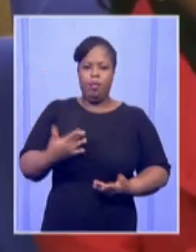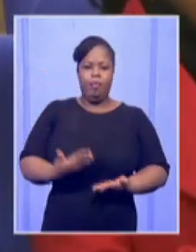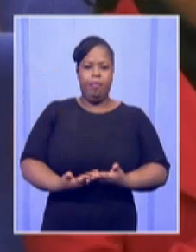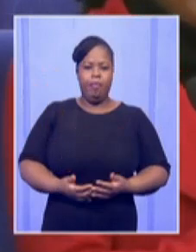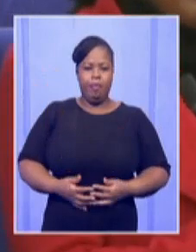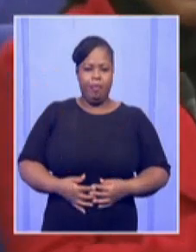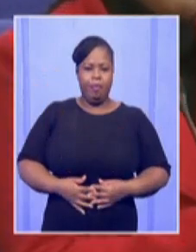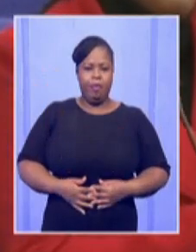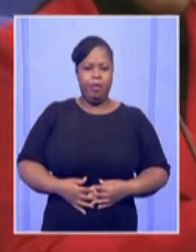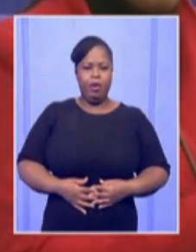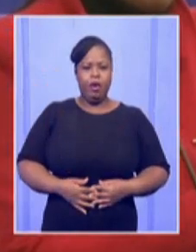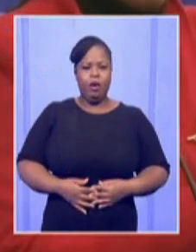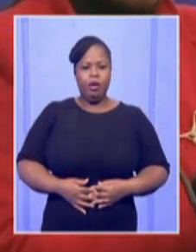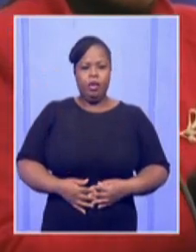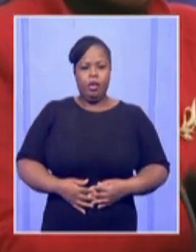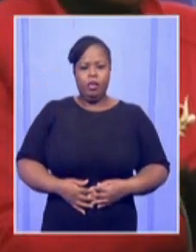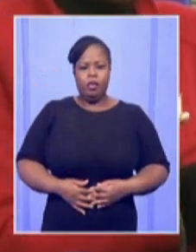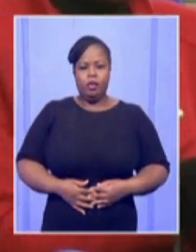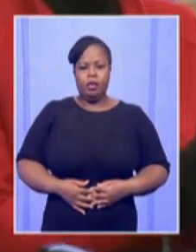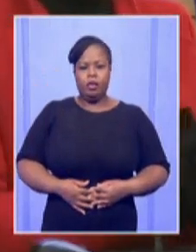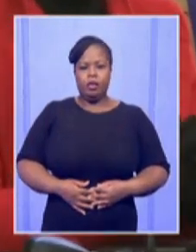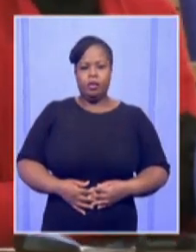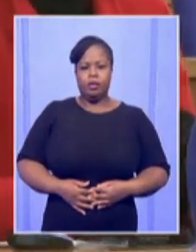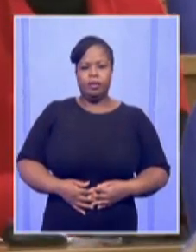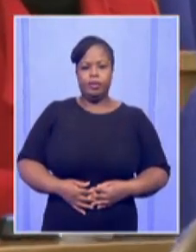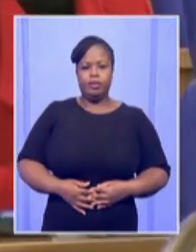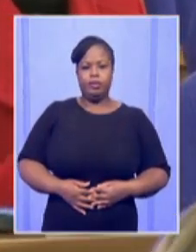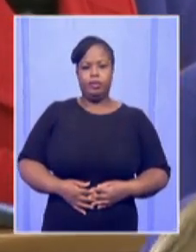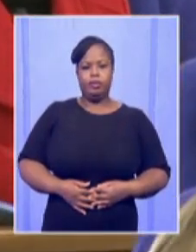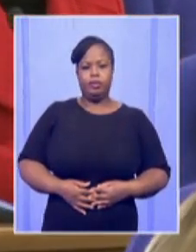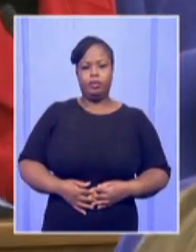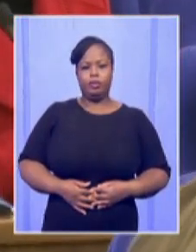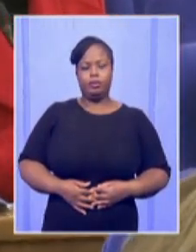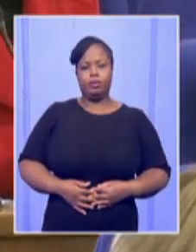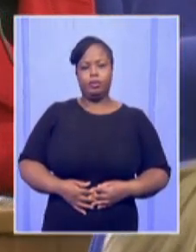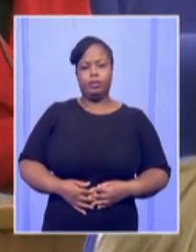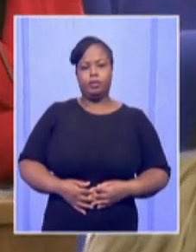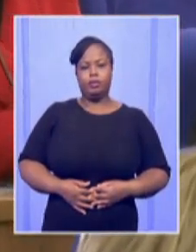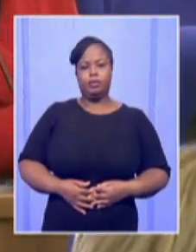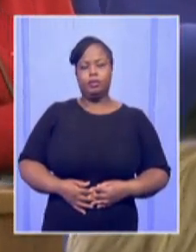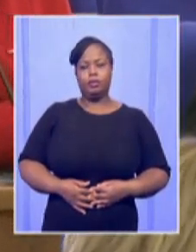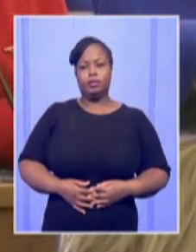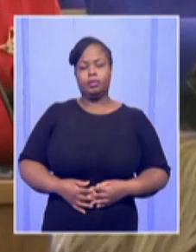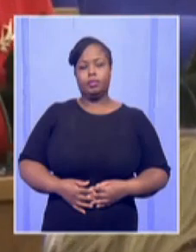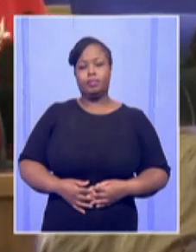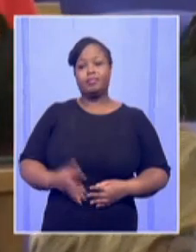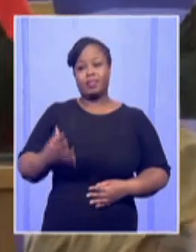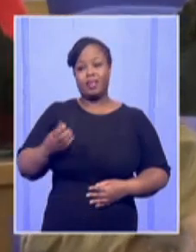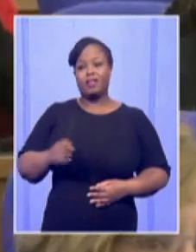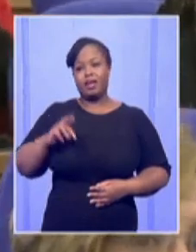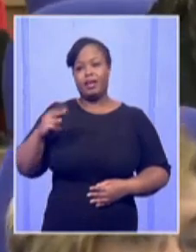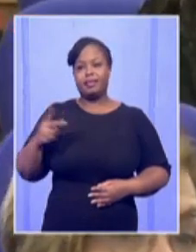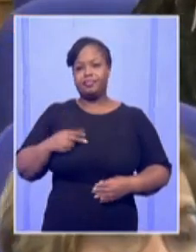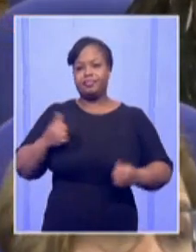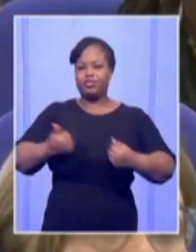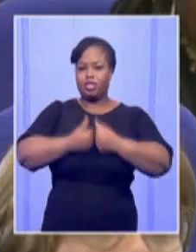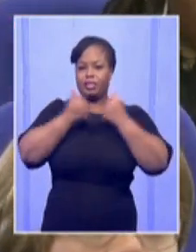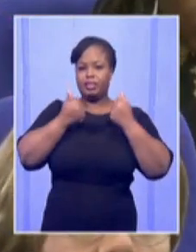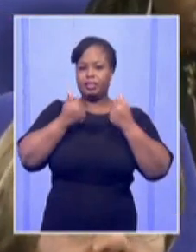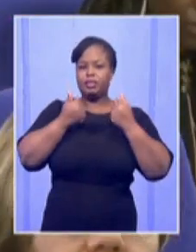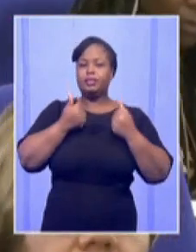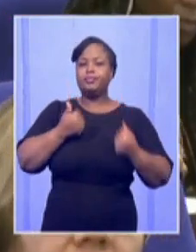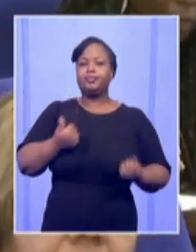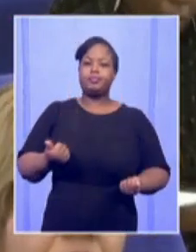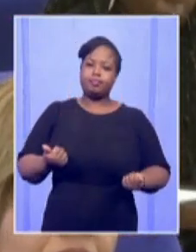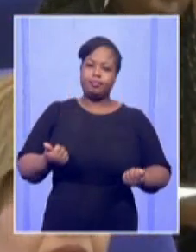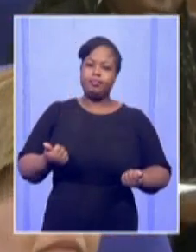the pandemic as such. So there were several cases, legal challenges, court challenges,